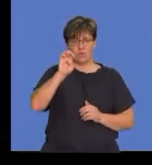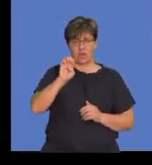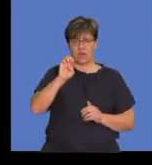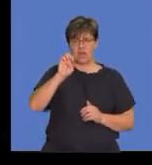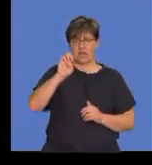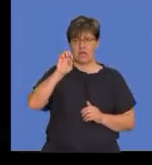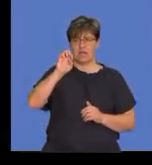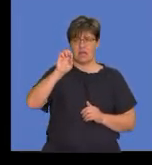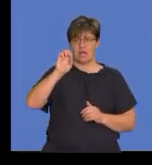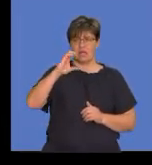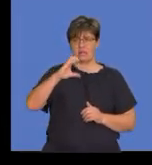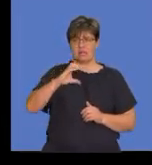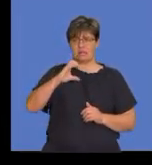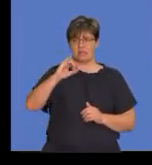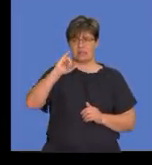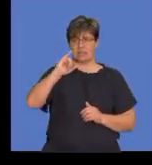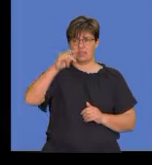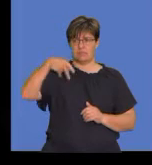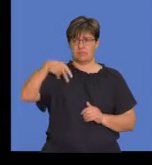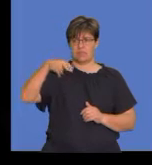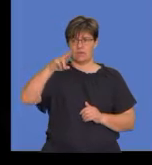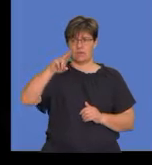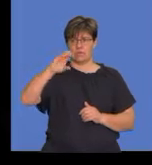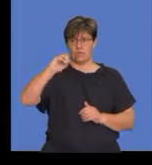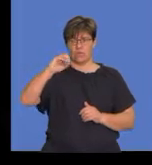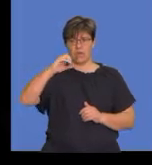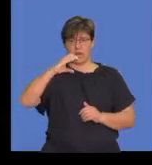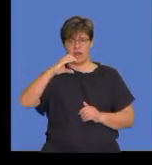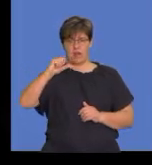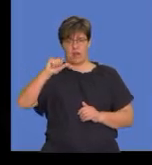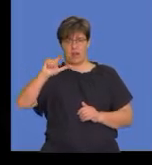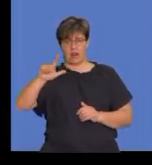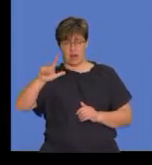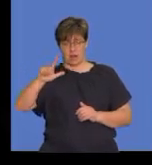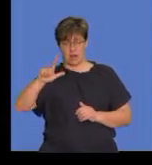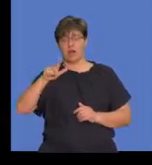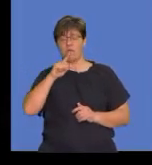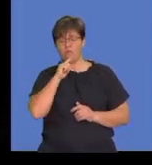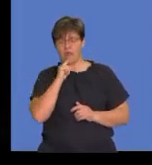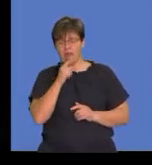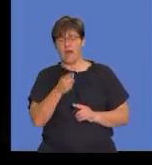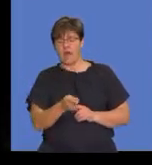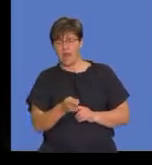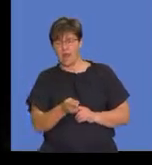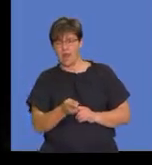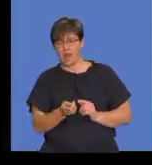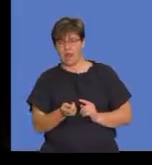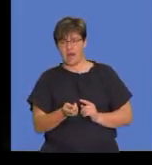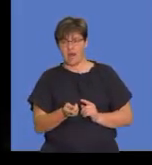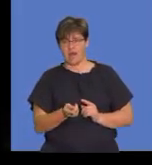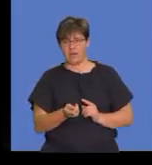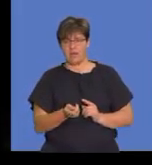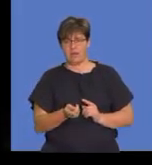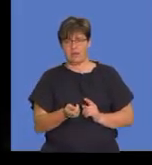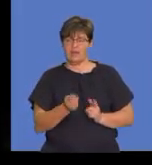reciprocal, right? We call this the reciprocal. It's when we tip and times